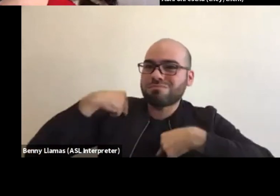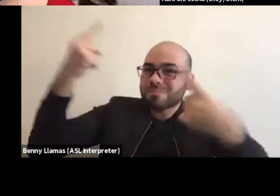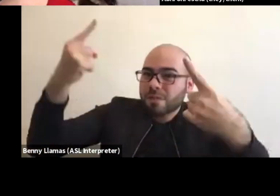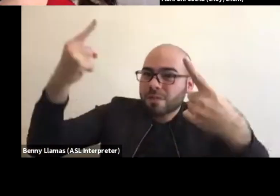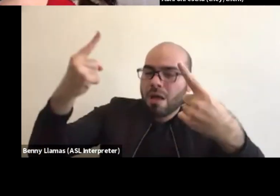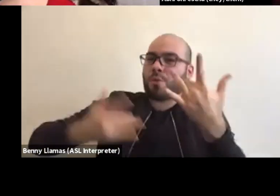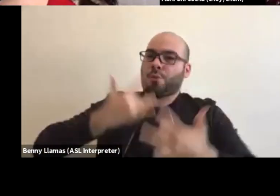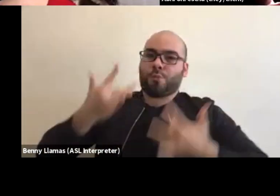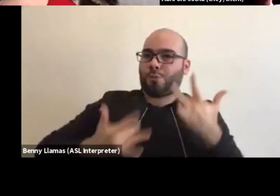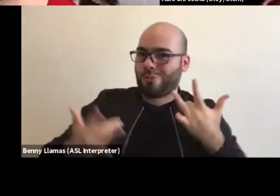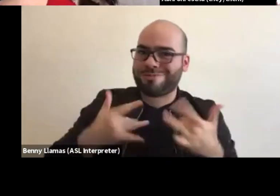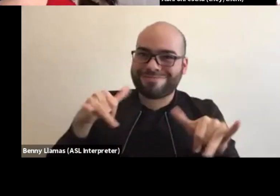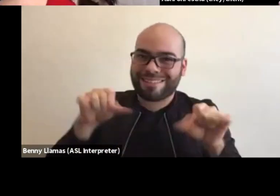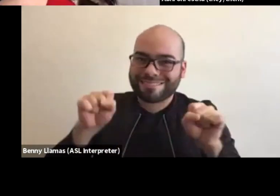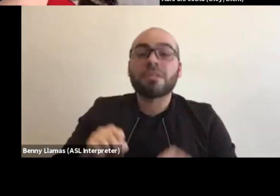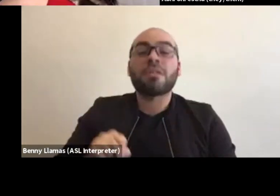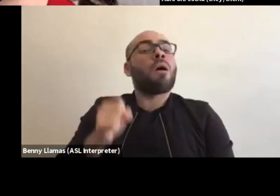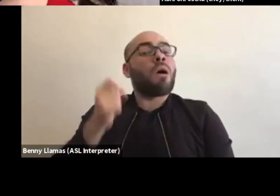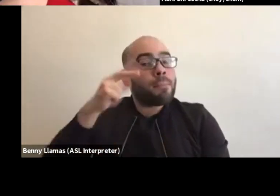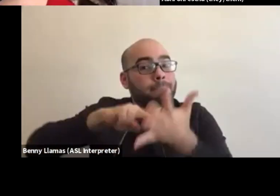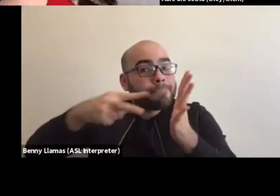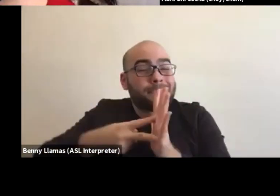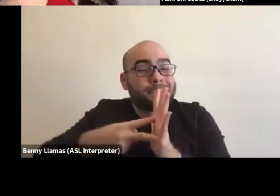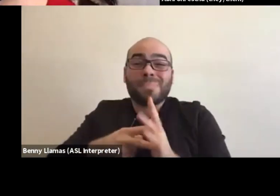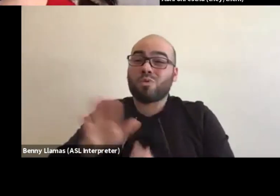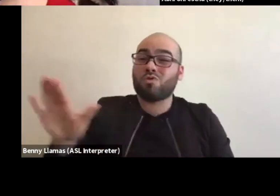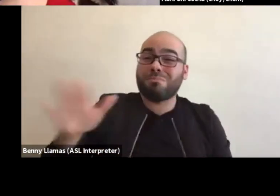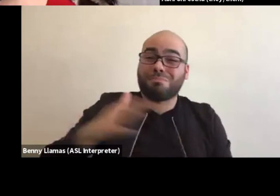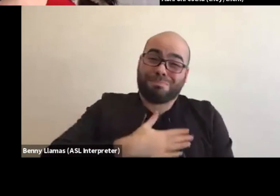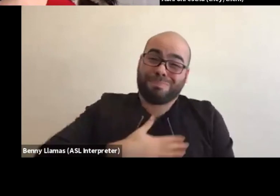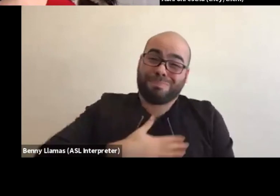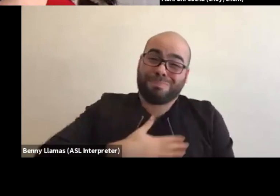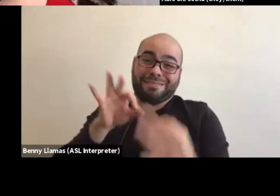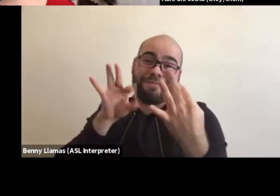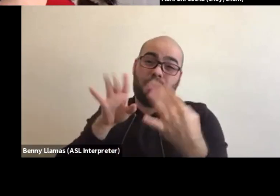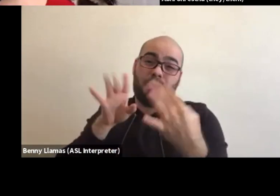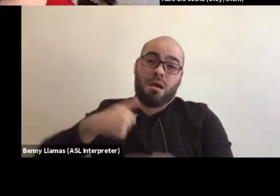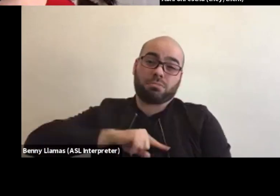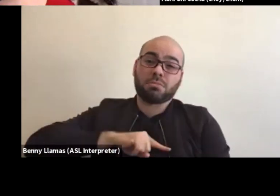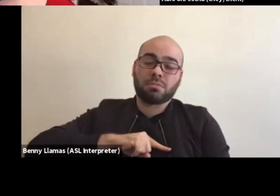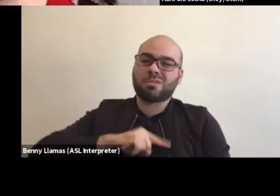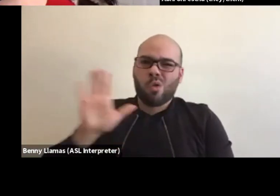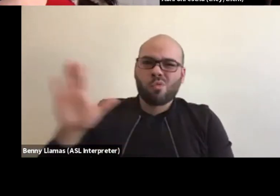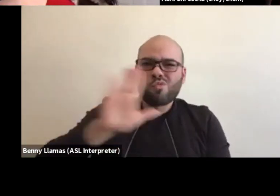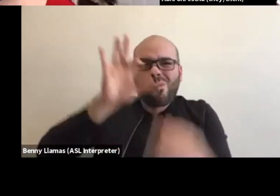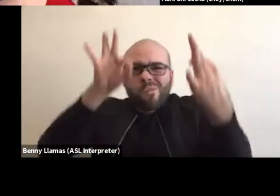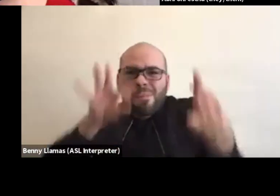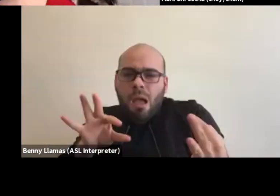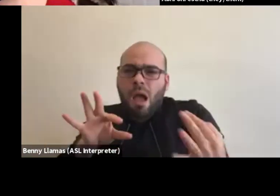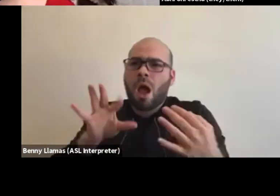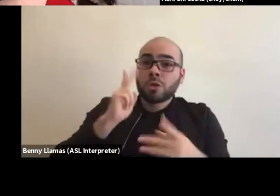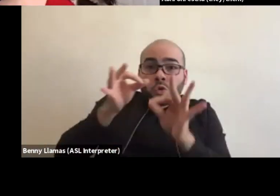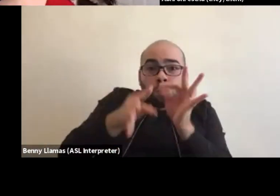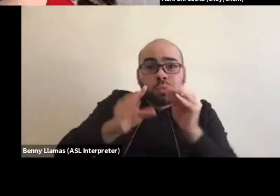we're looking for feedback from you on the participant side for how we can sort of make